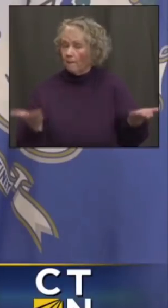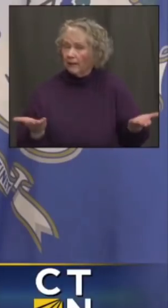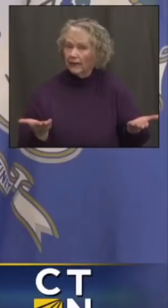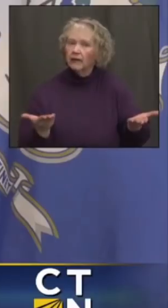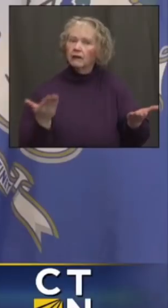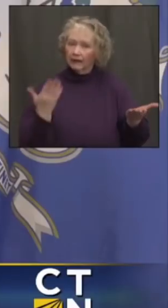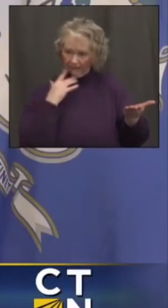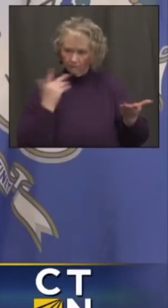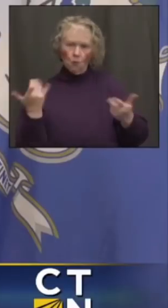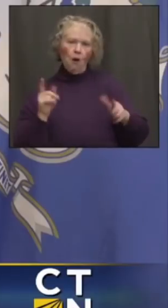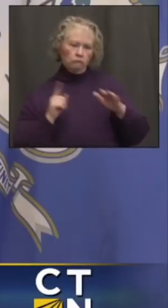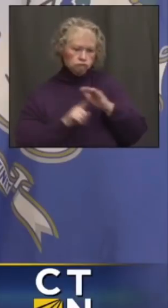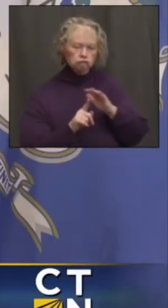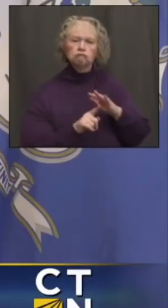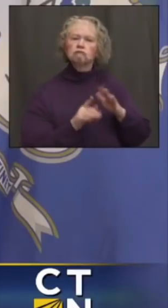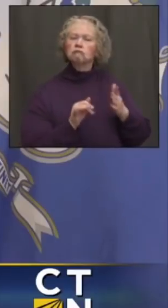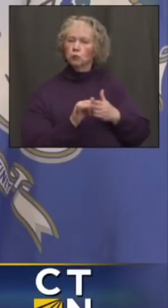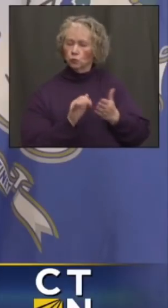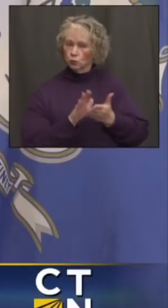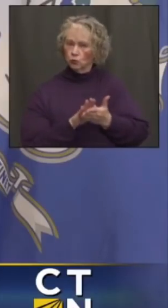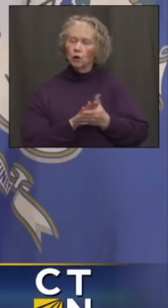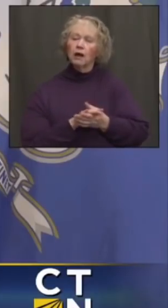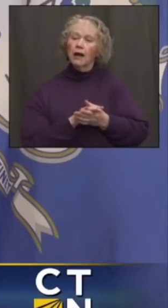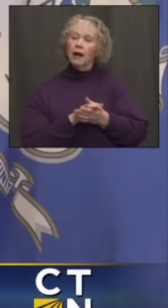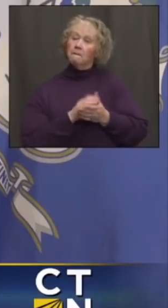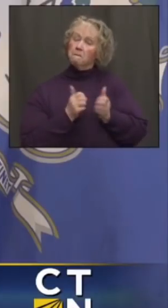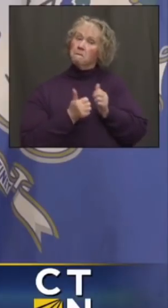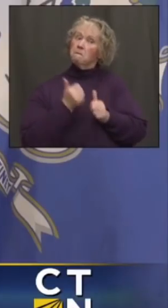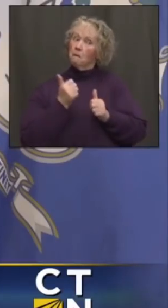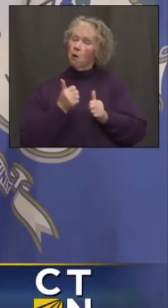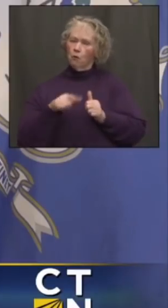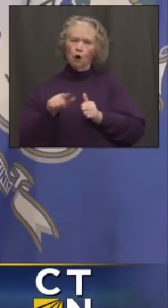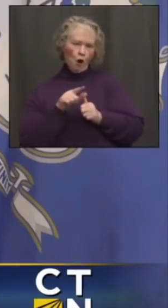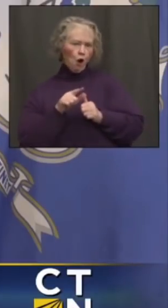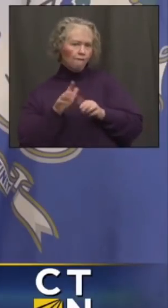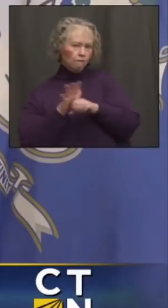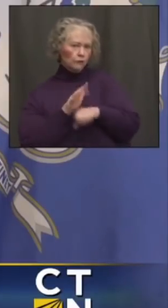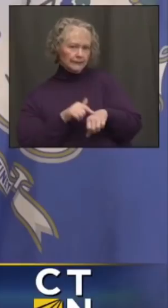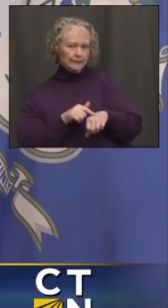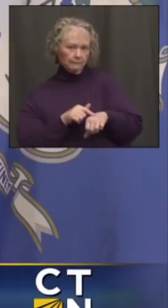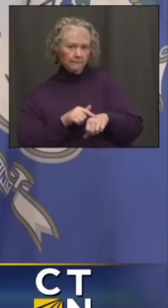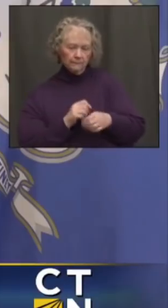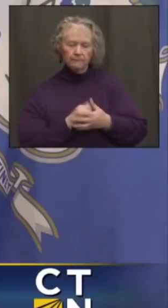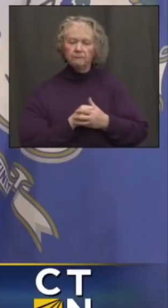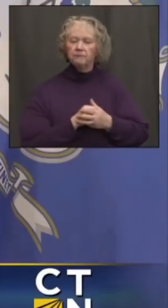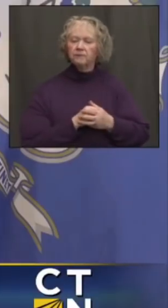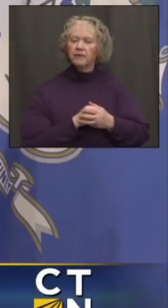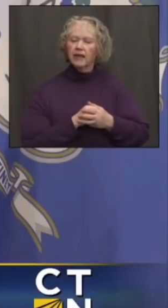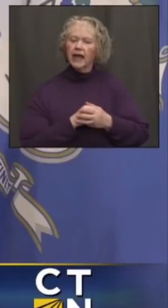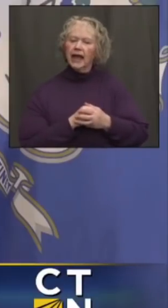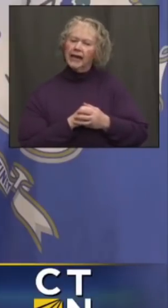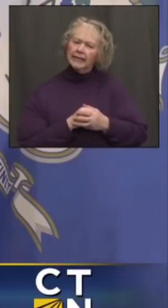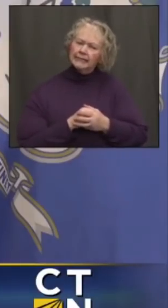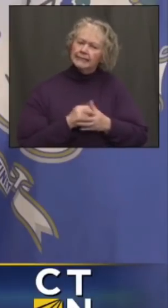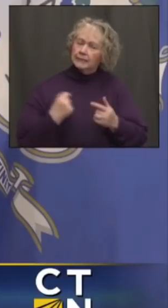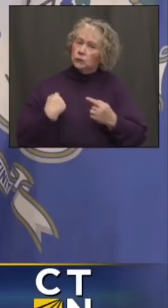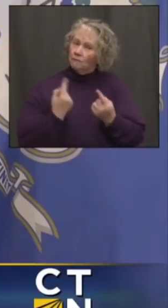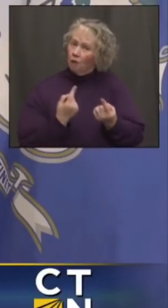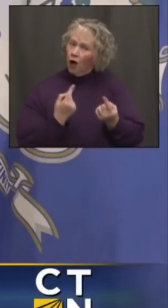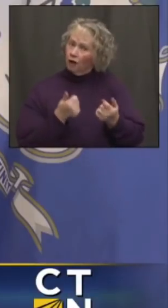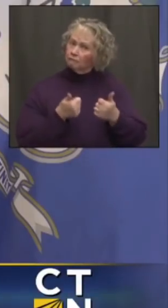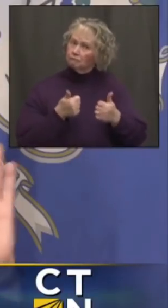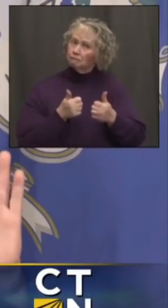schools? We never have, and I'll tell you, but we don't have to. I mean, I'd say, well over 90% of our